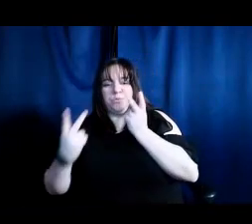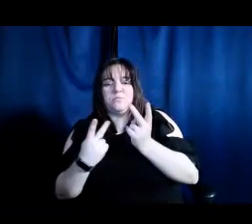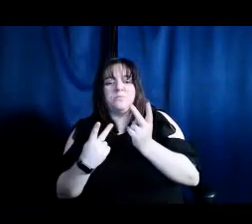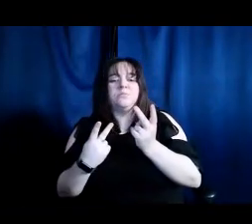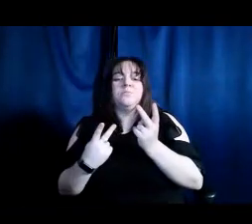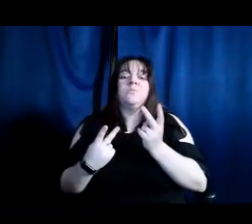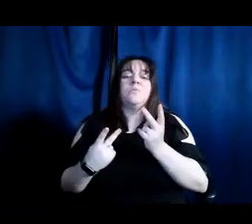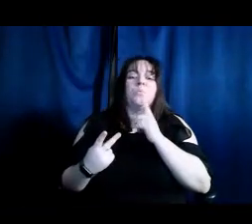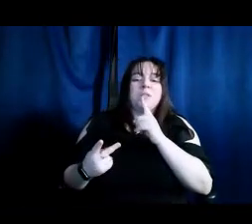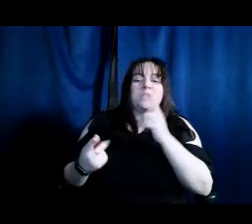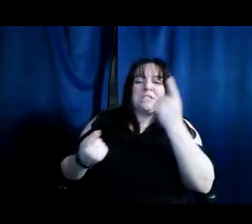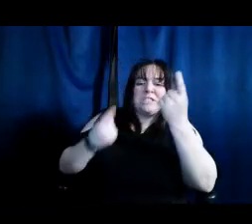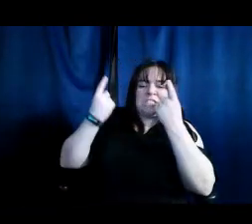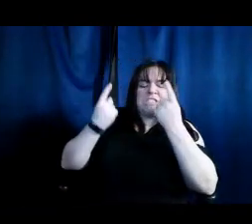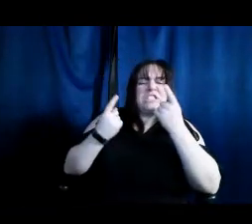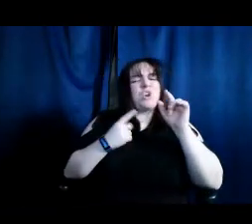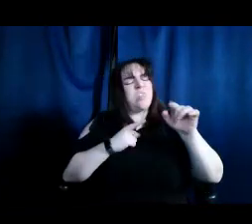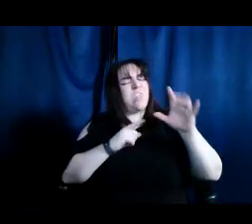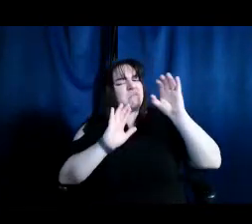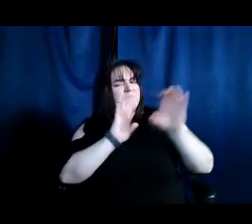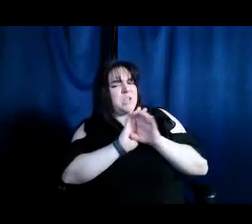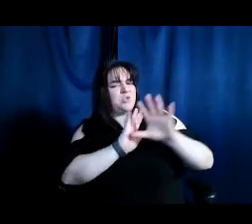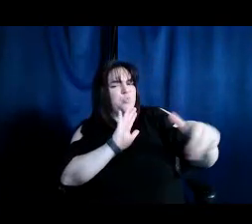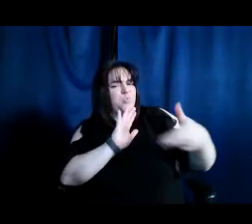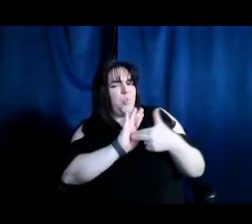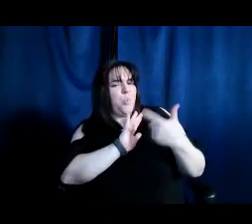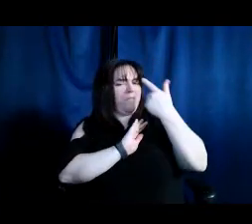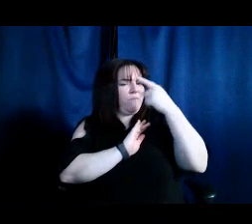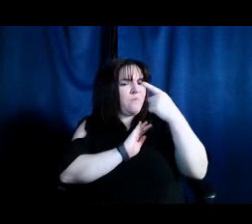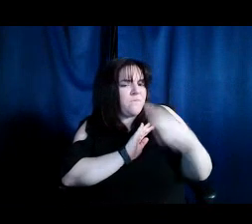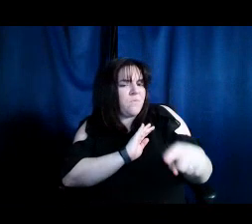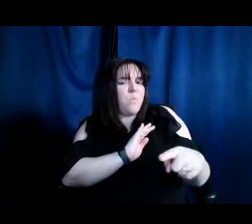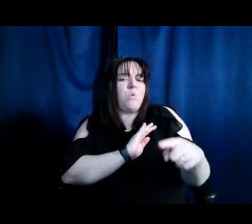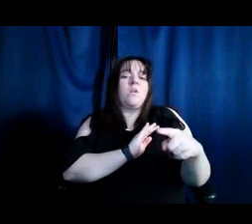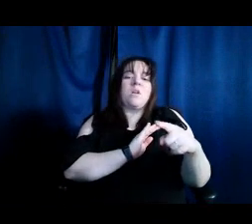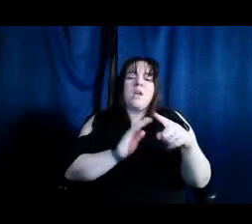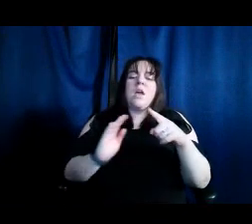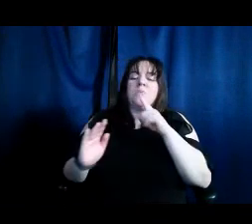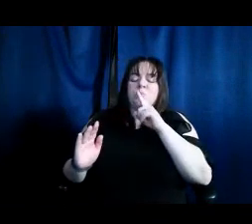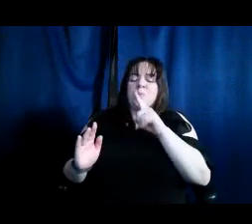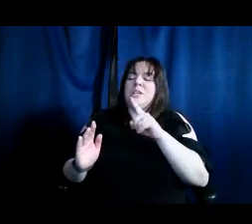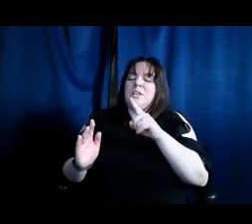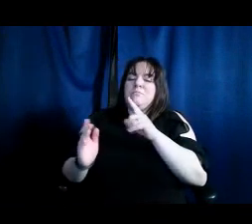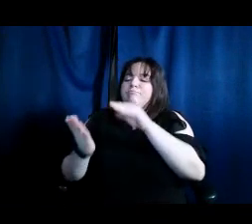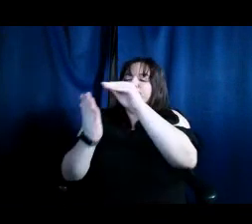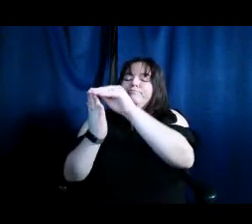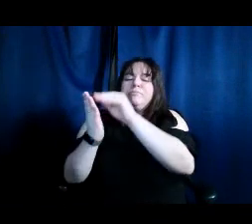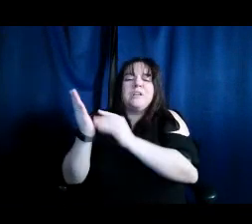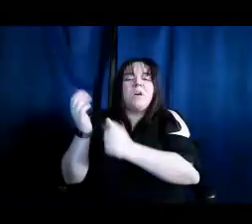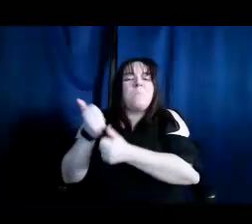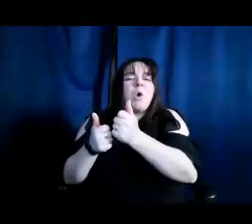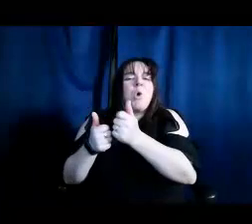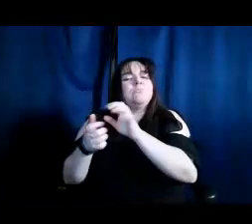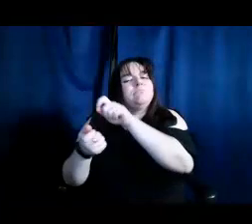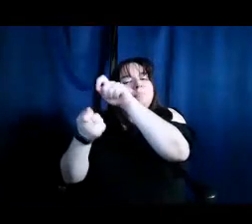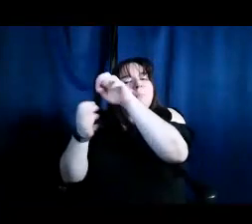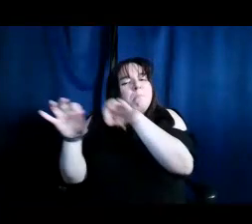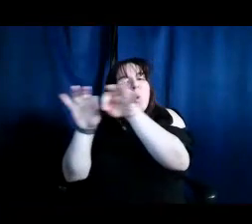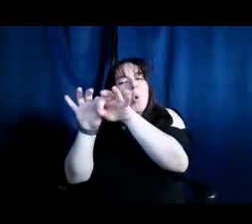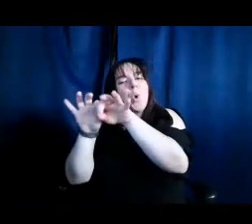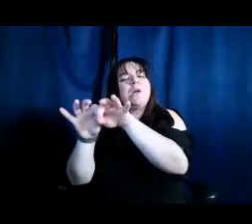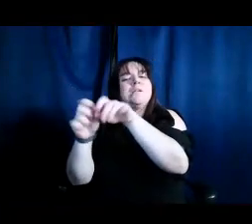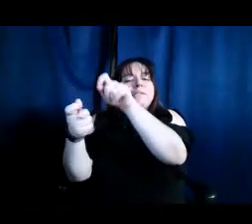with the most crucial details. Avoid redundancy. Avoid repeating information already